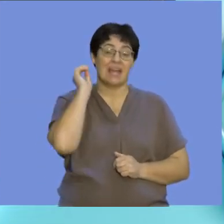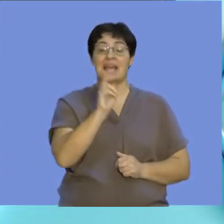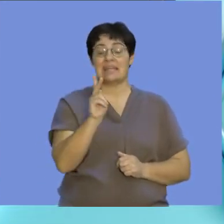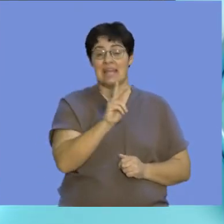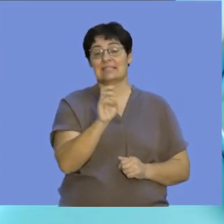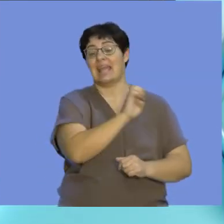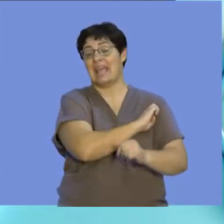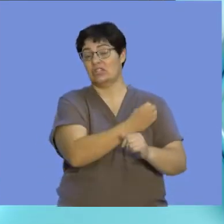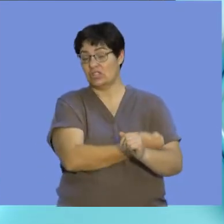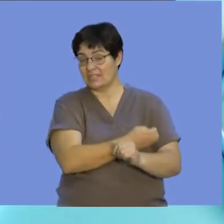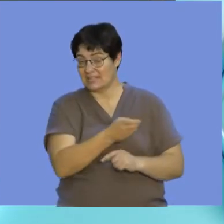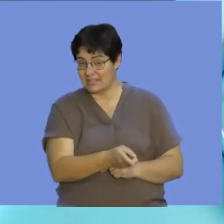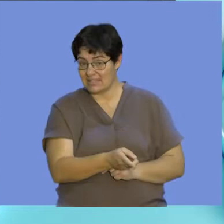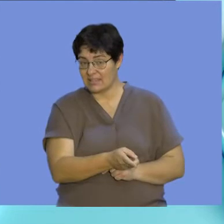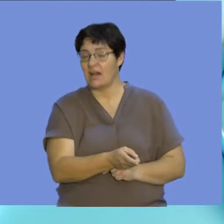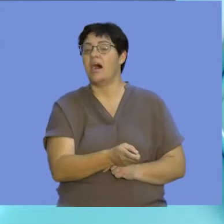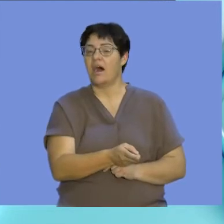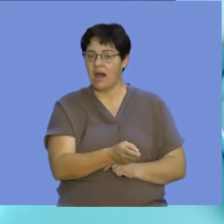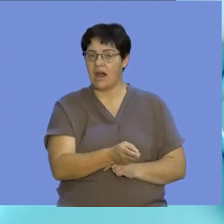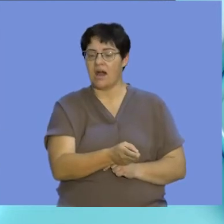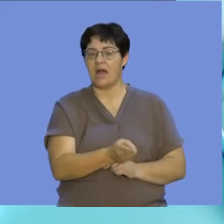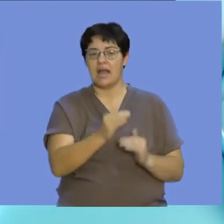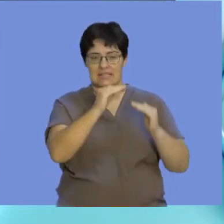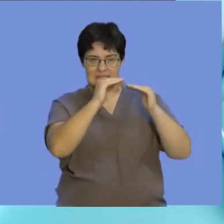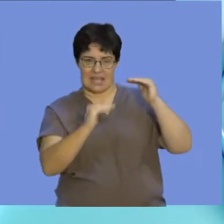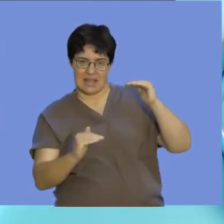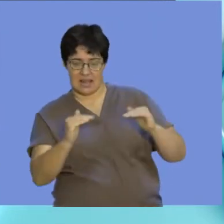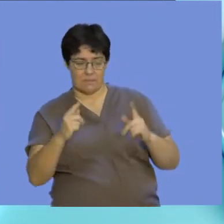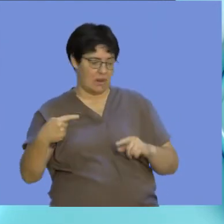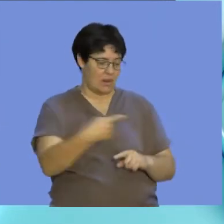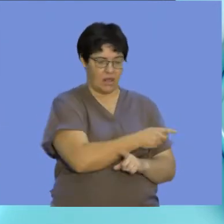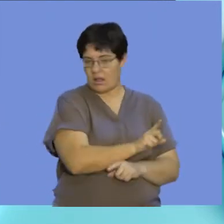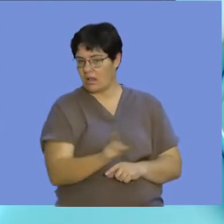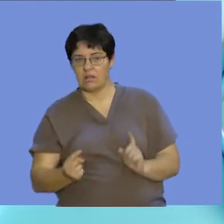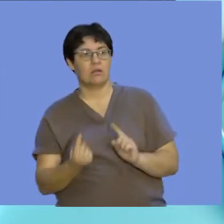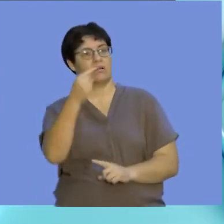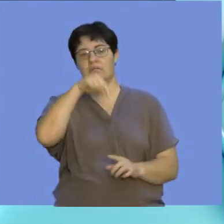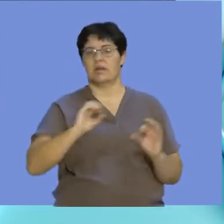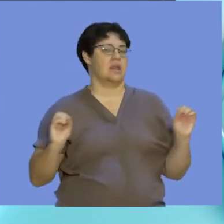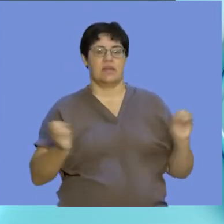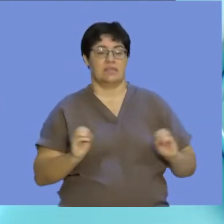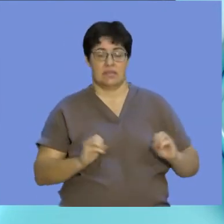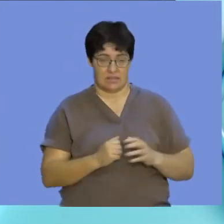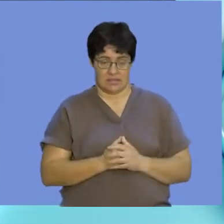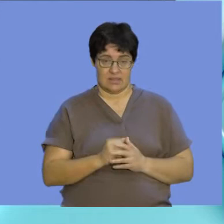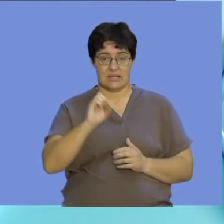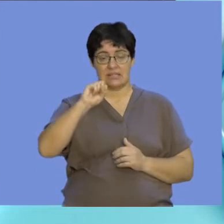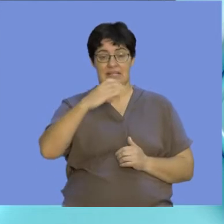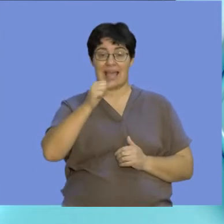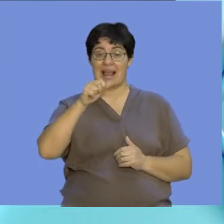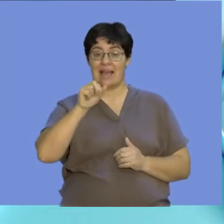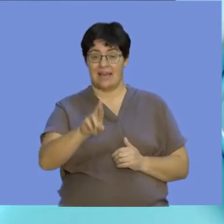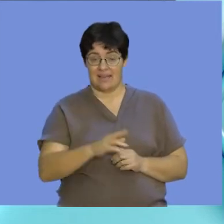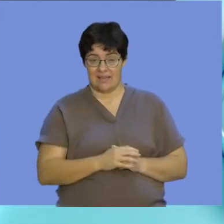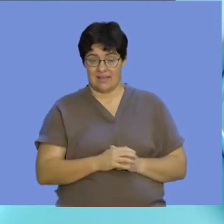a scalar, has no direction. Also, you can't